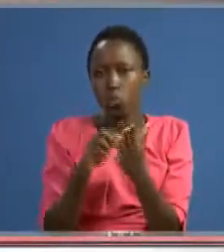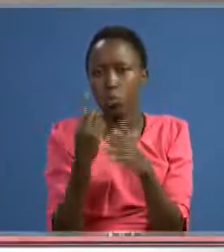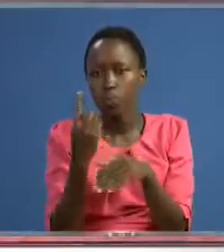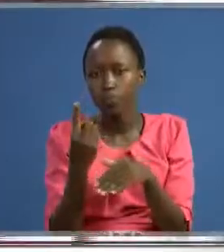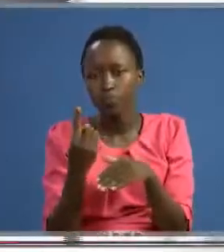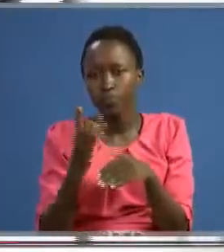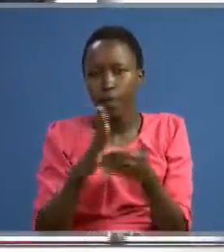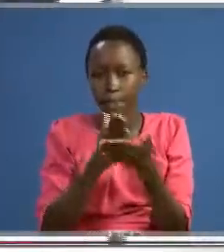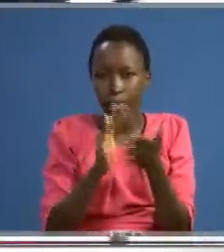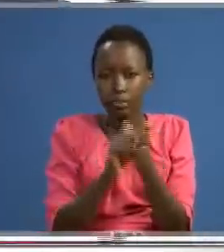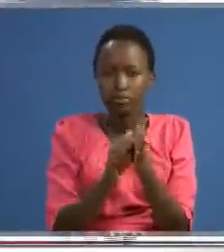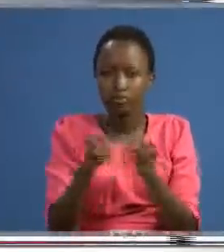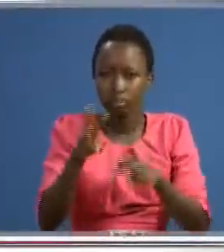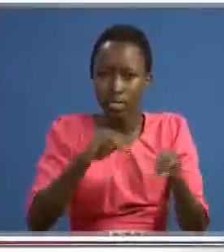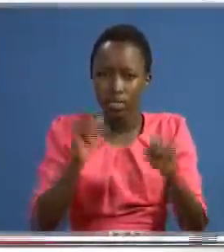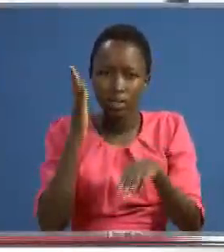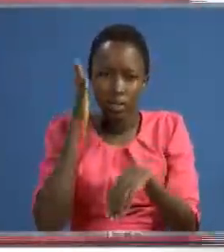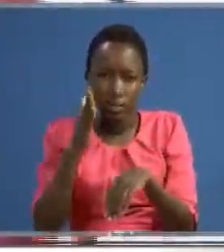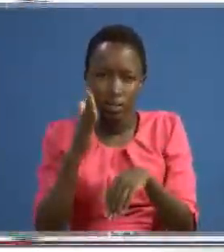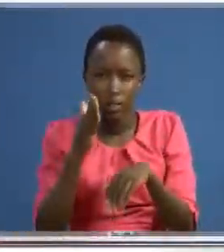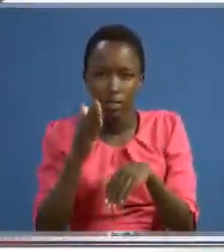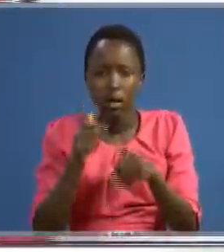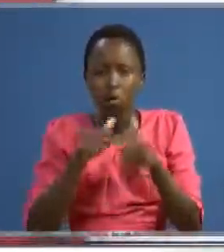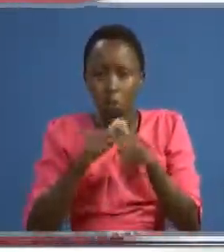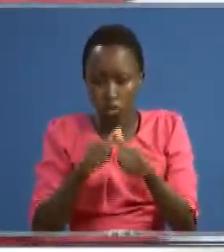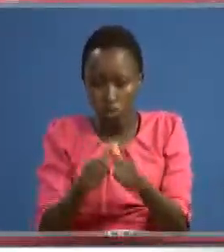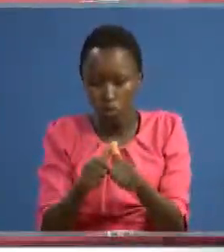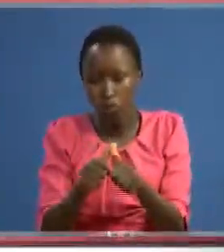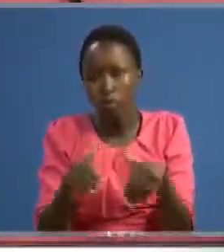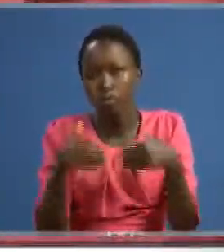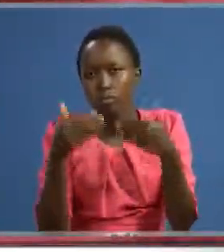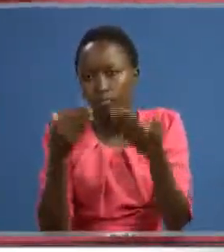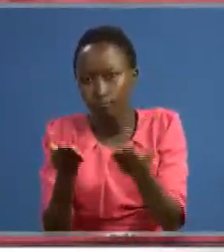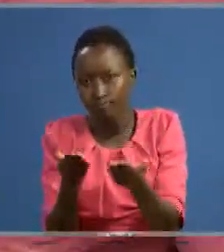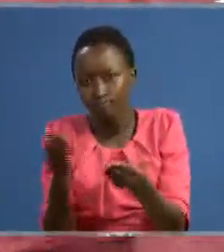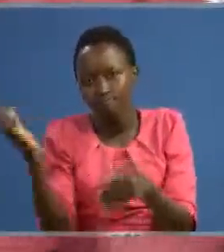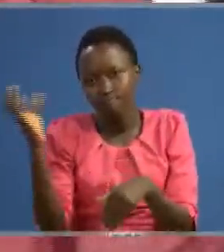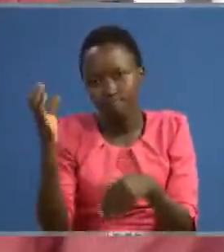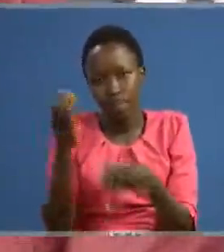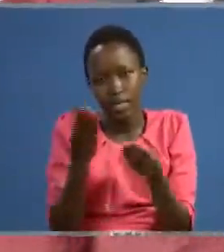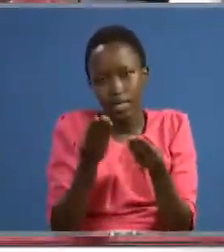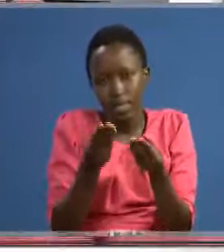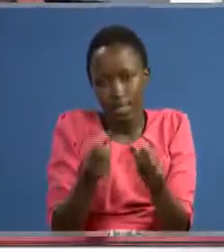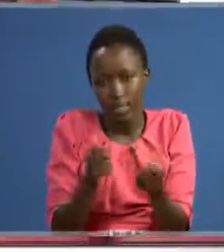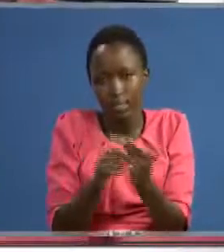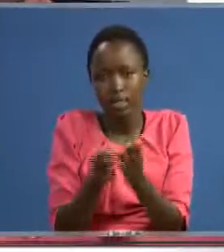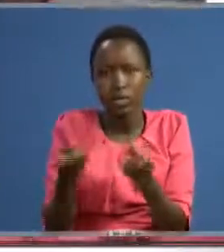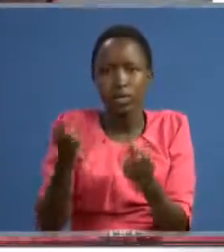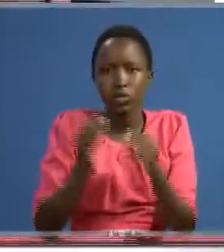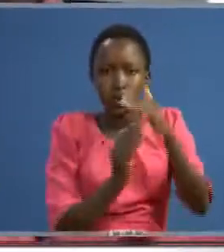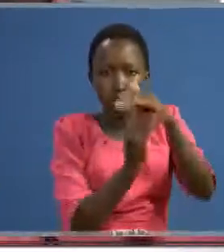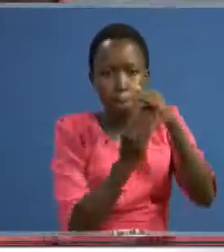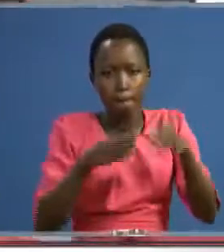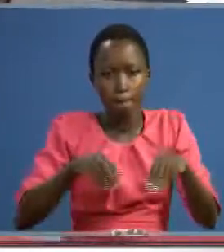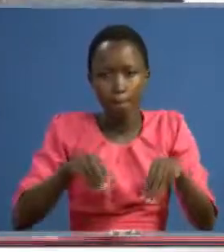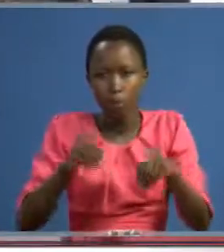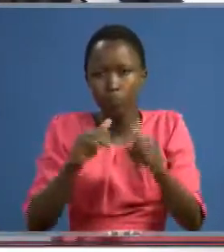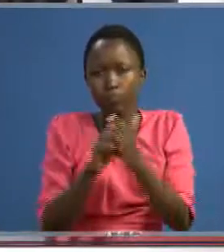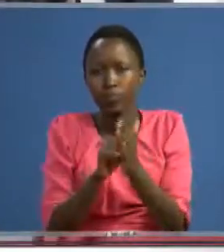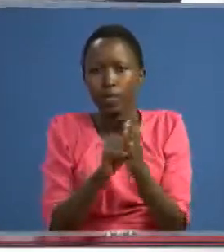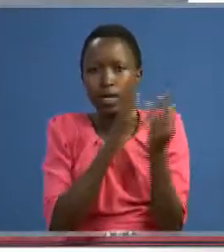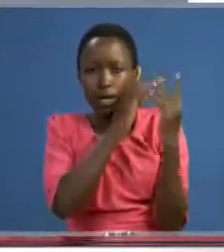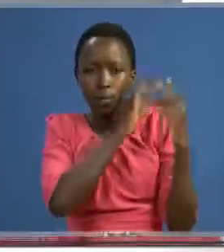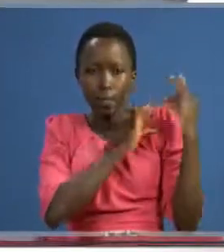part, Toyota Kenya Managing Director, they will continue offering customers easier options to top quality, durable and